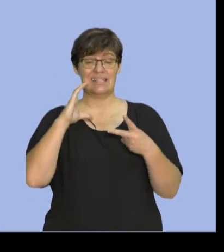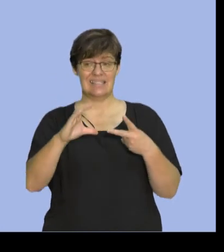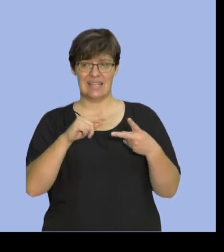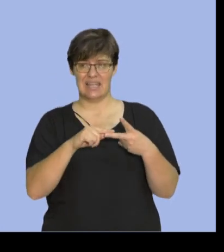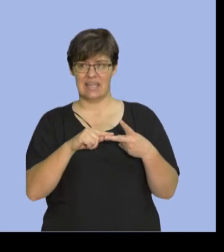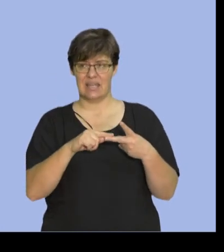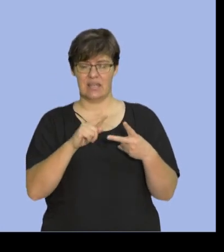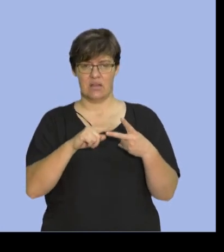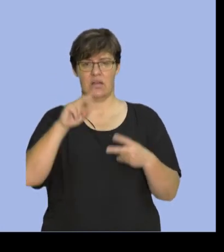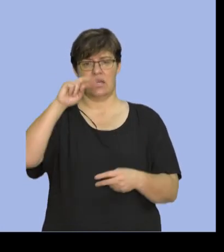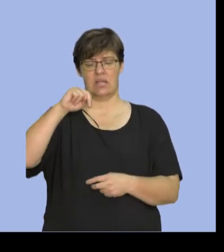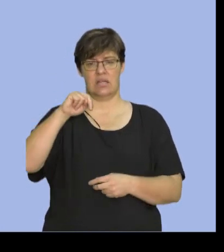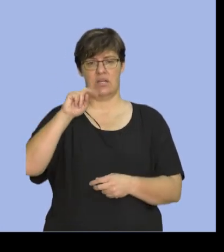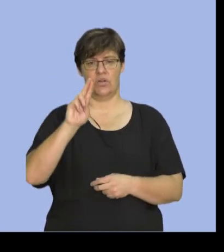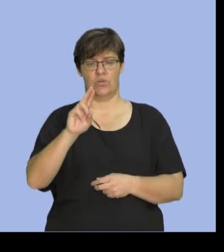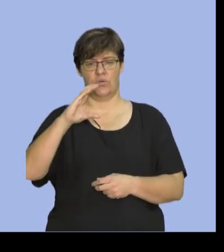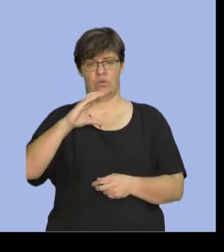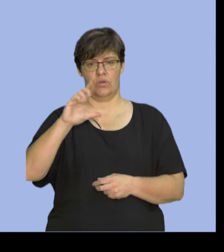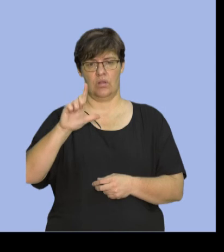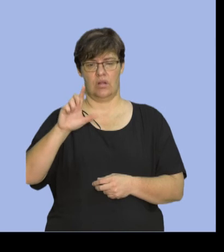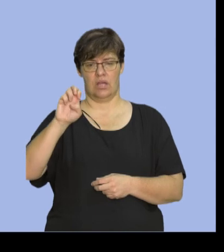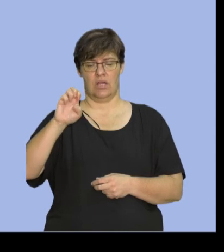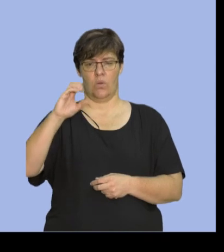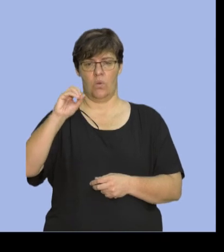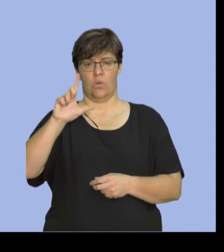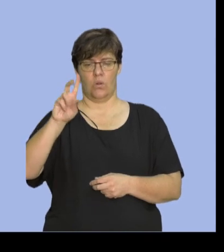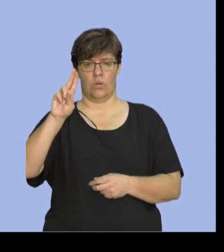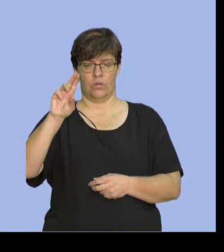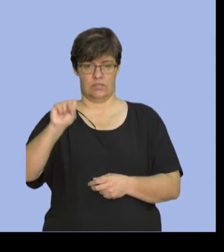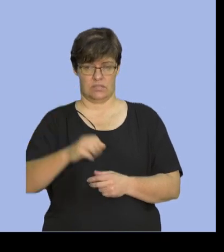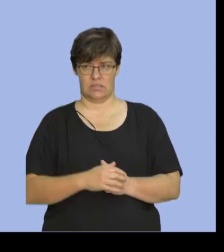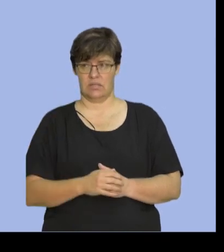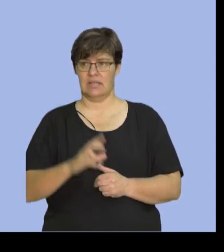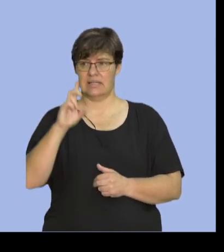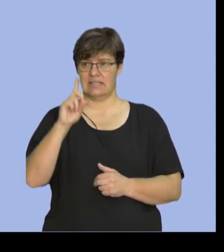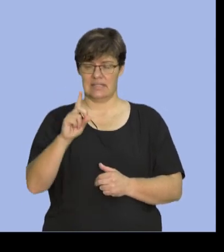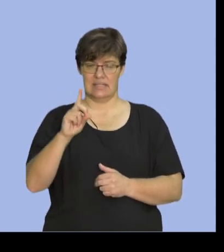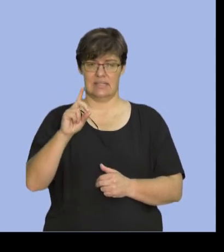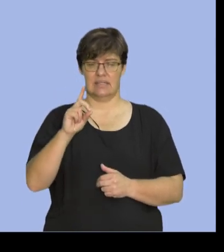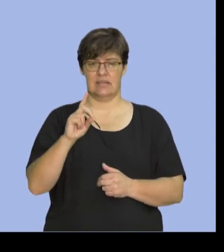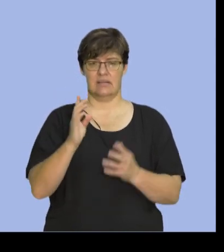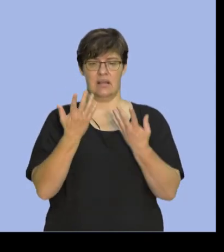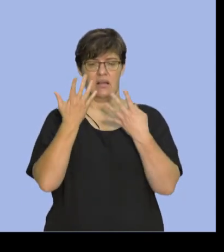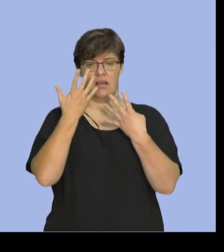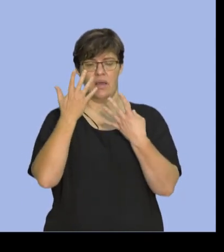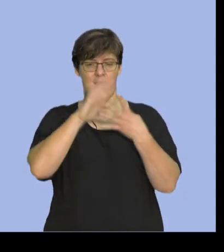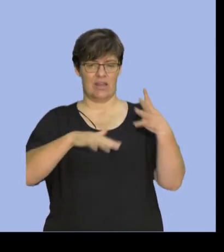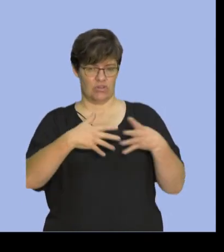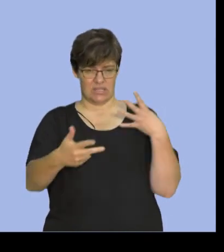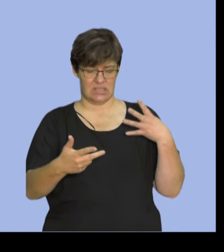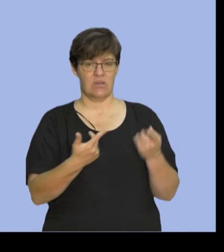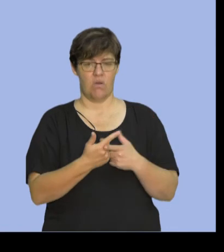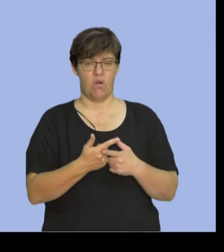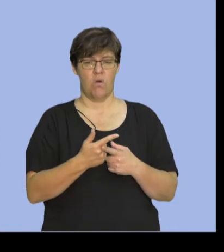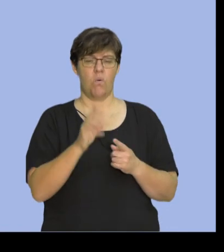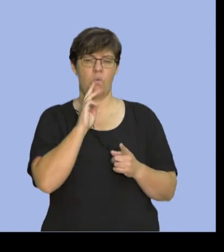the nucleolus. D points to the matrix or the liquid part of the nucleus called